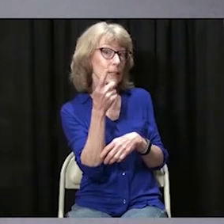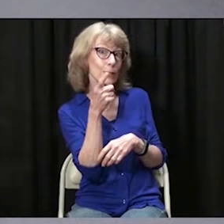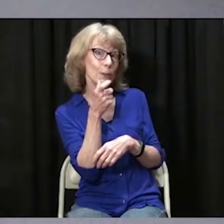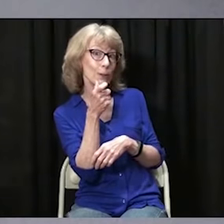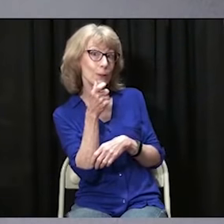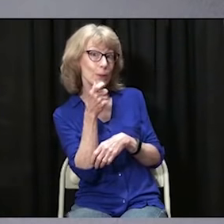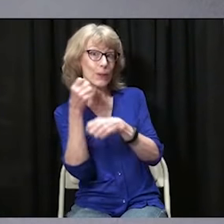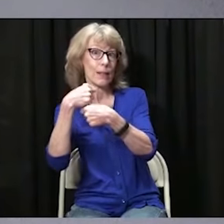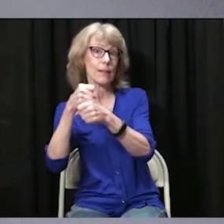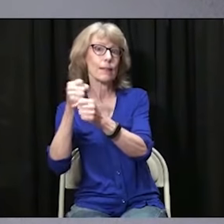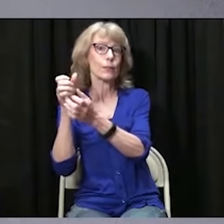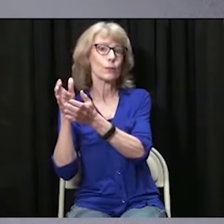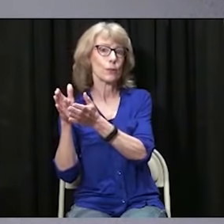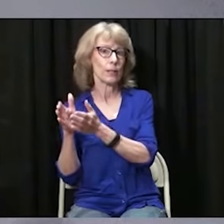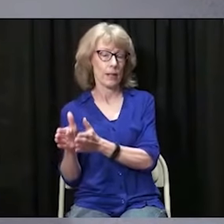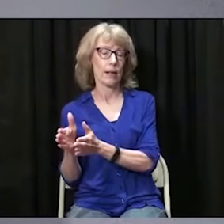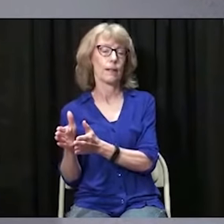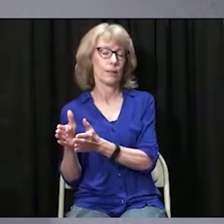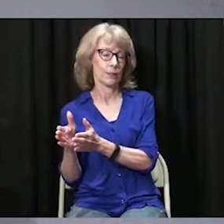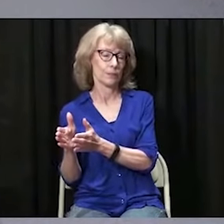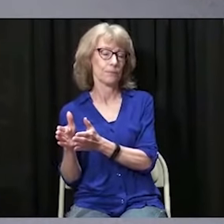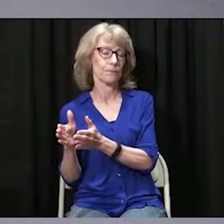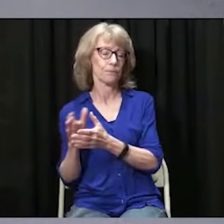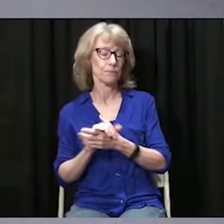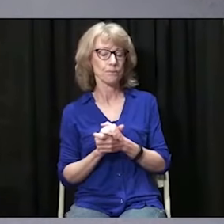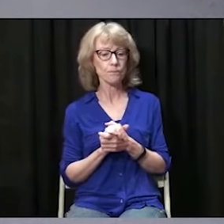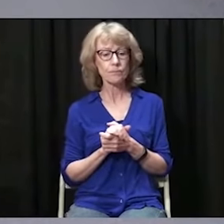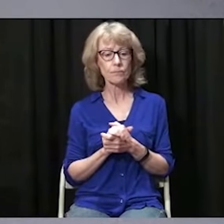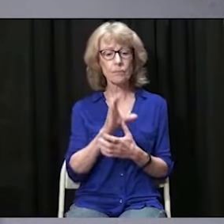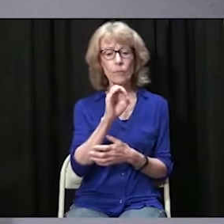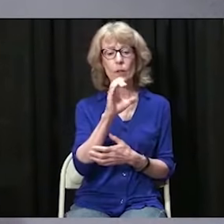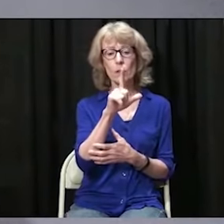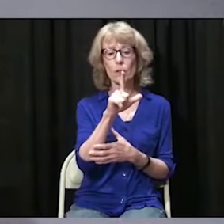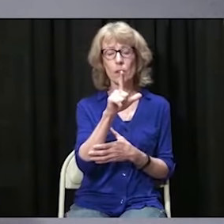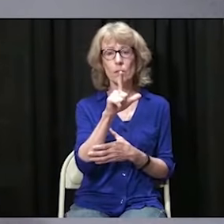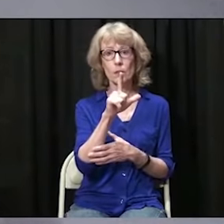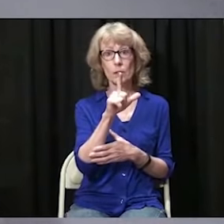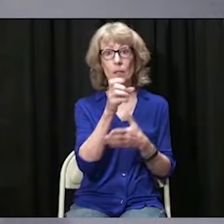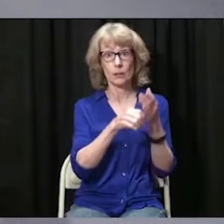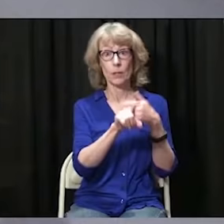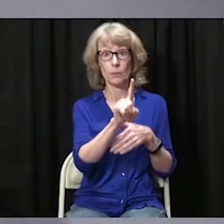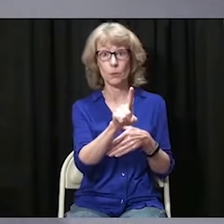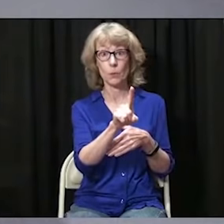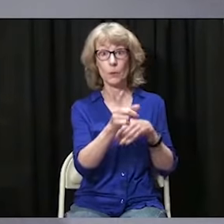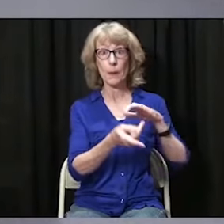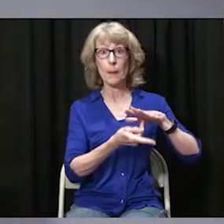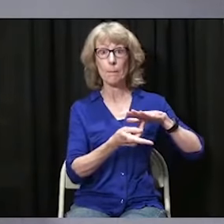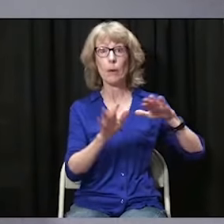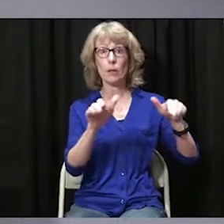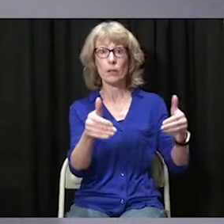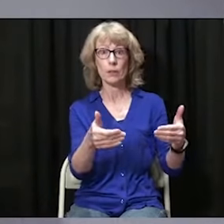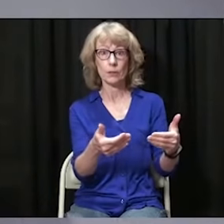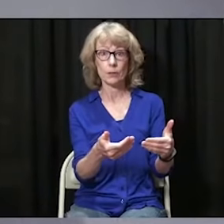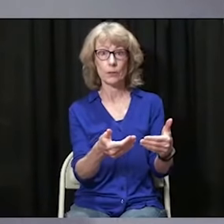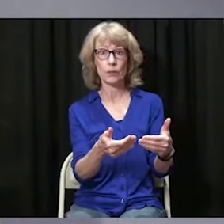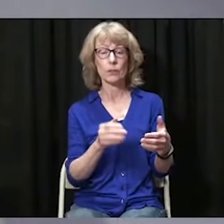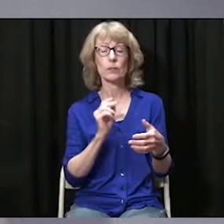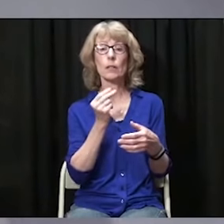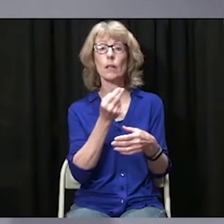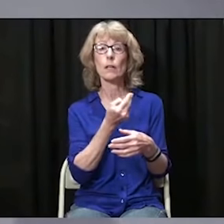church. And so specifically, in Colossians 1, Paul introduces us to this great metaphor. Did you pay attention to